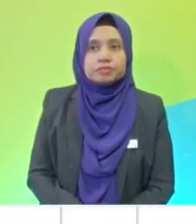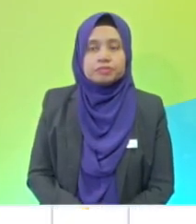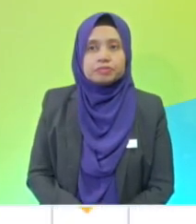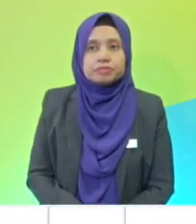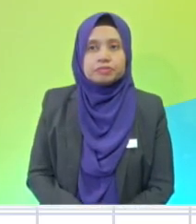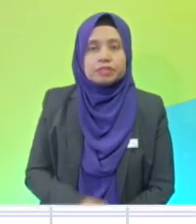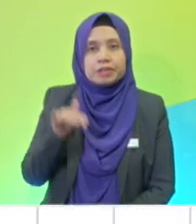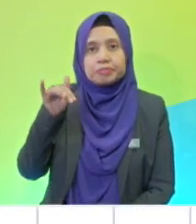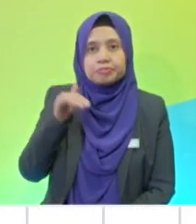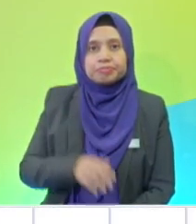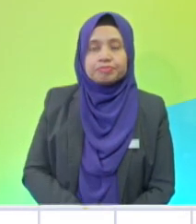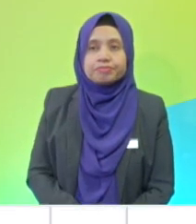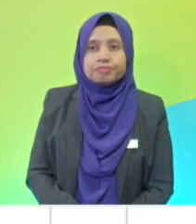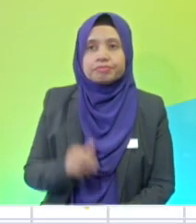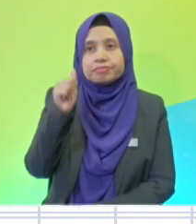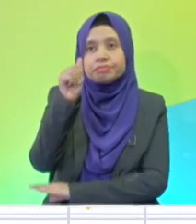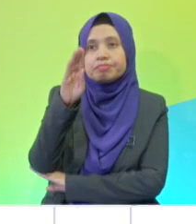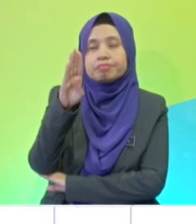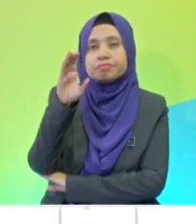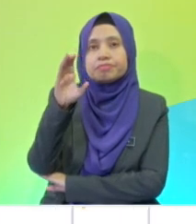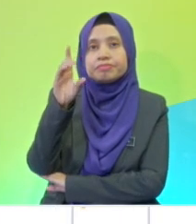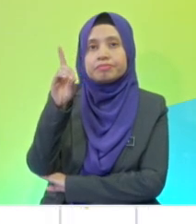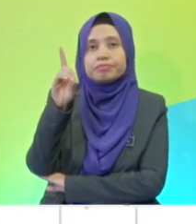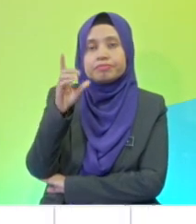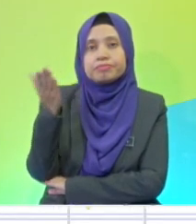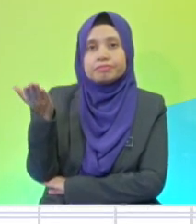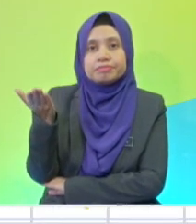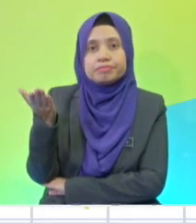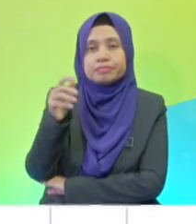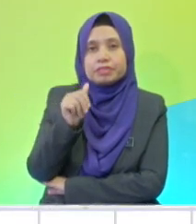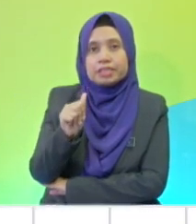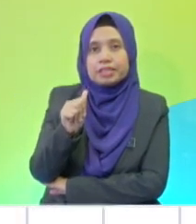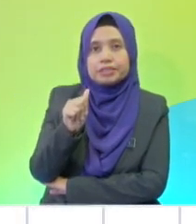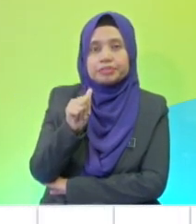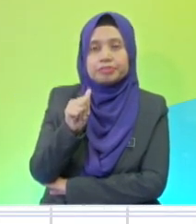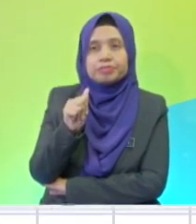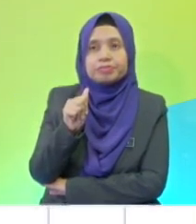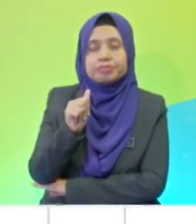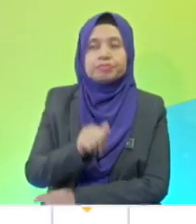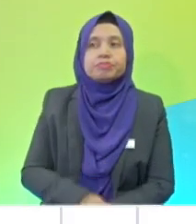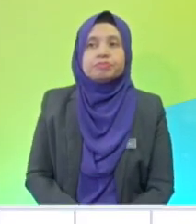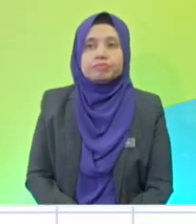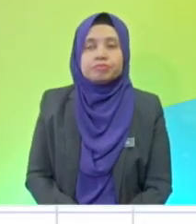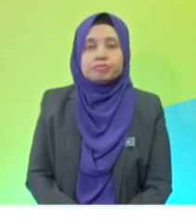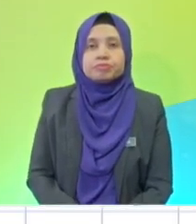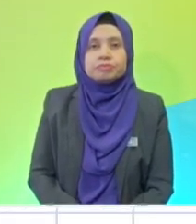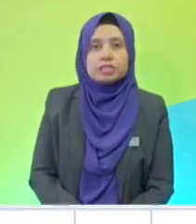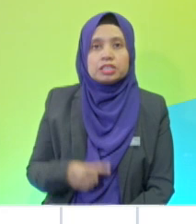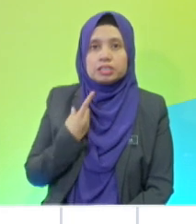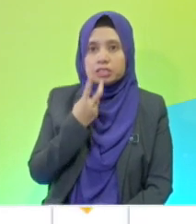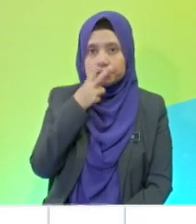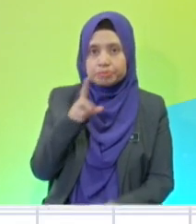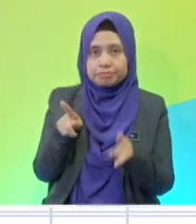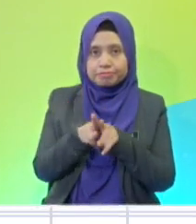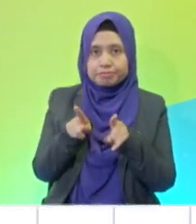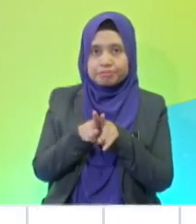Yes? Yes, Anissa. A, B, C, or D? A. Okay, A. Anissa have chosen A. Okay, we're going to have a look at A. What is the